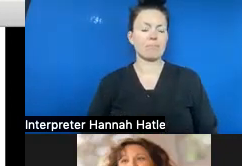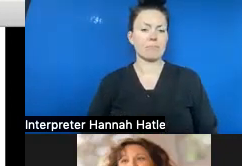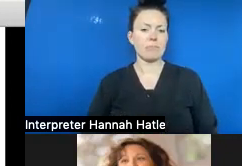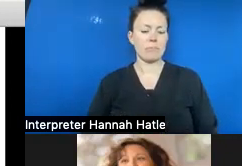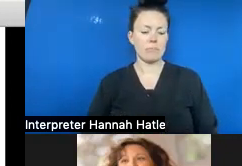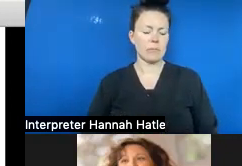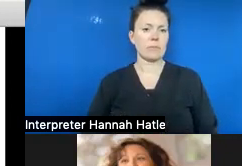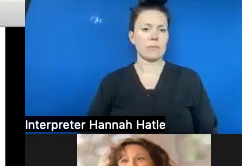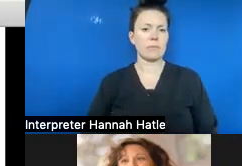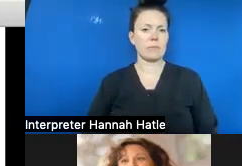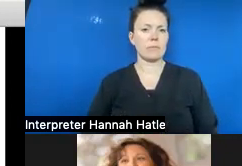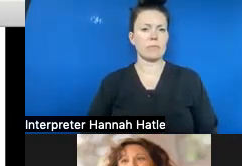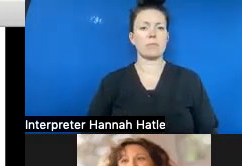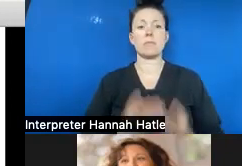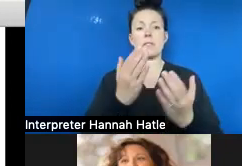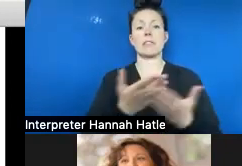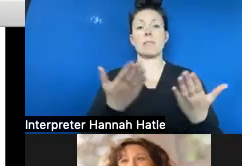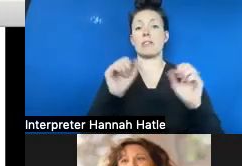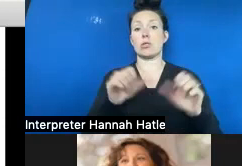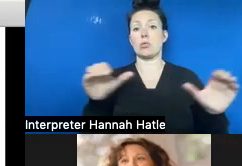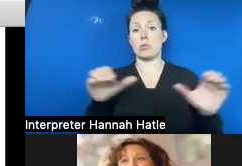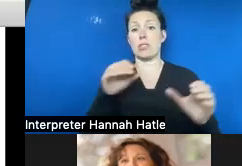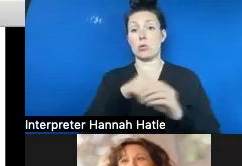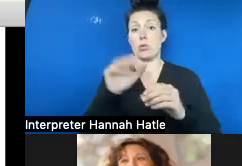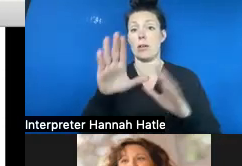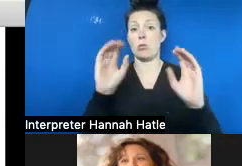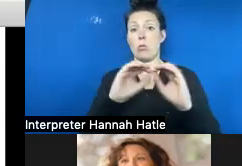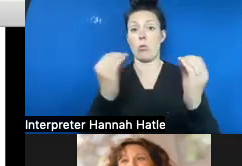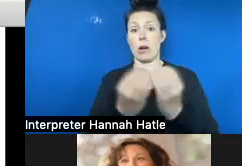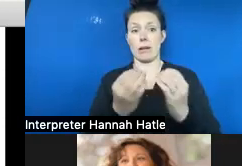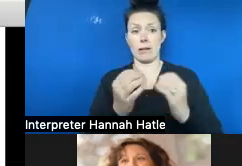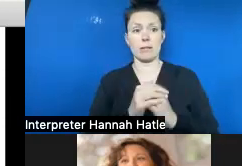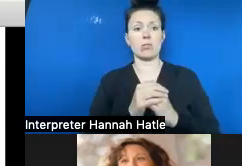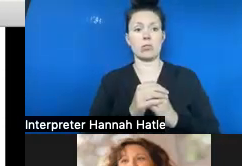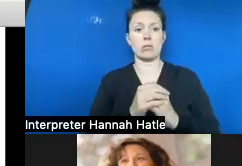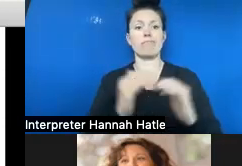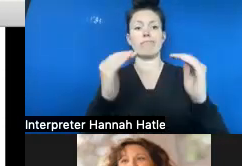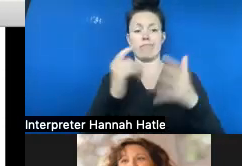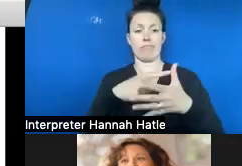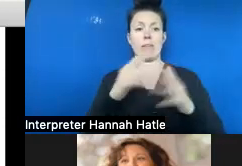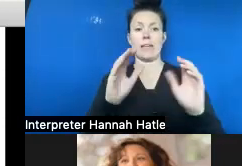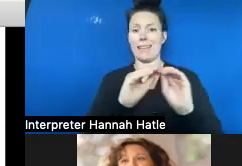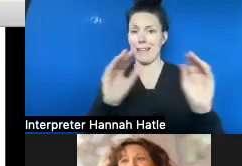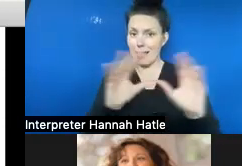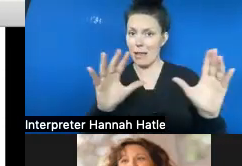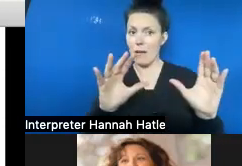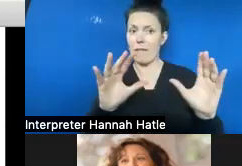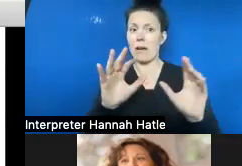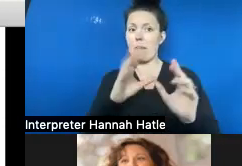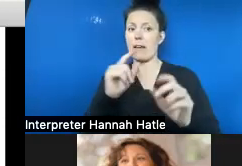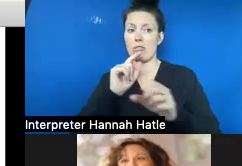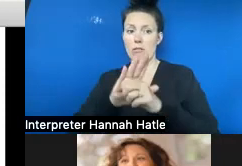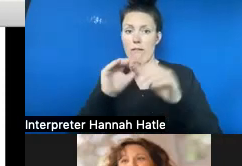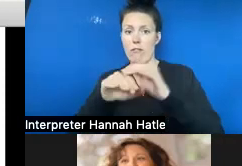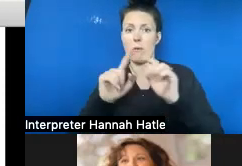And then some things that we can do within our organization, right? Clarify and affirm those access to services. So what Linda was